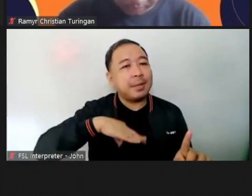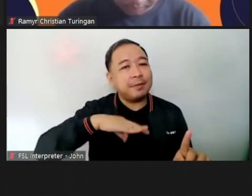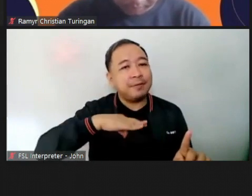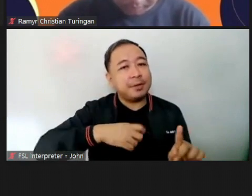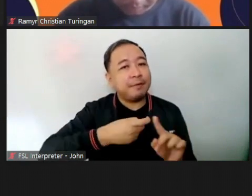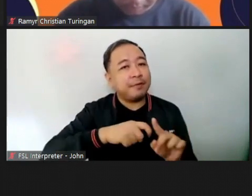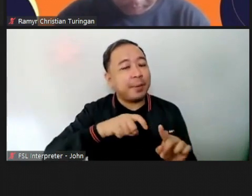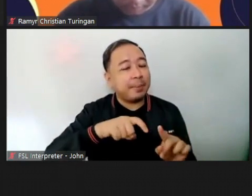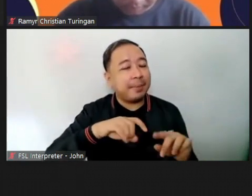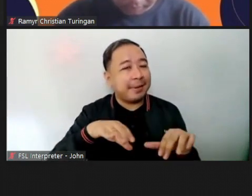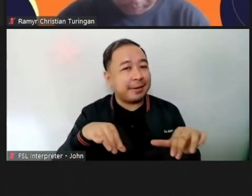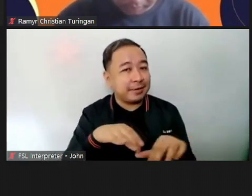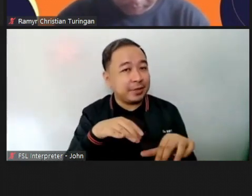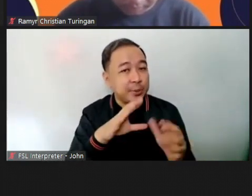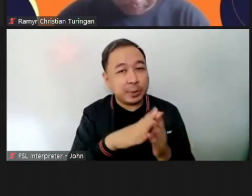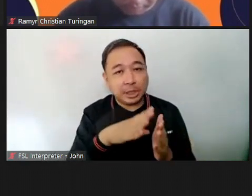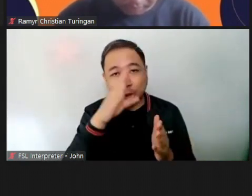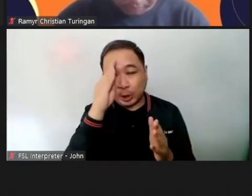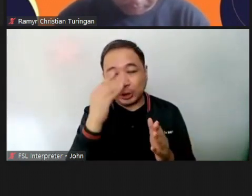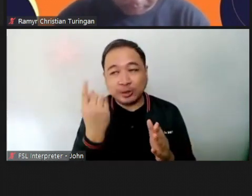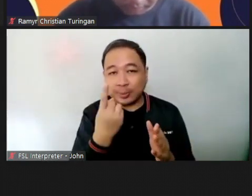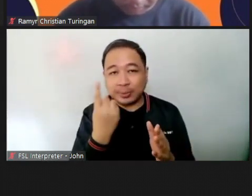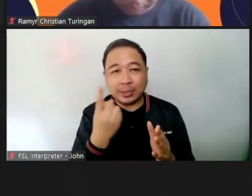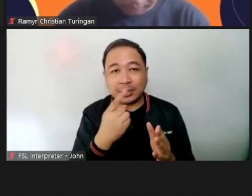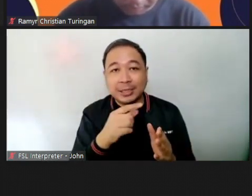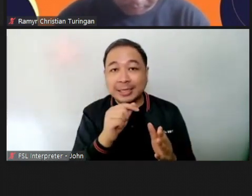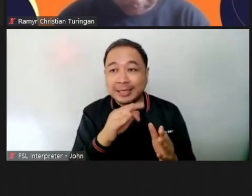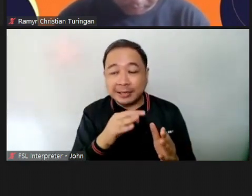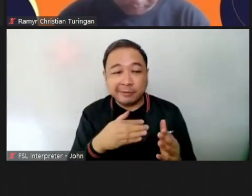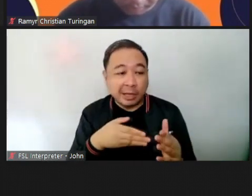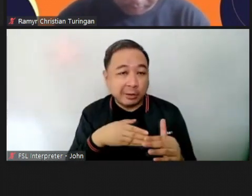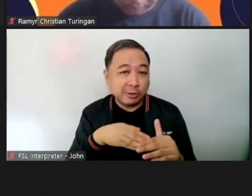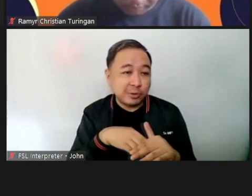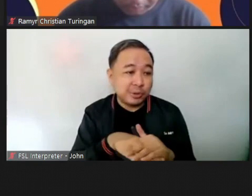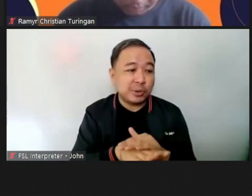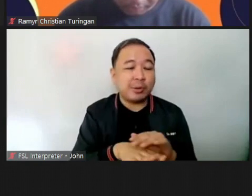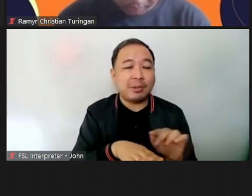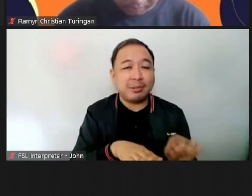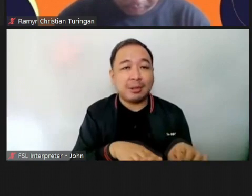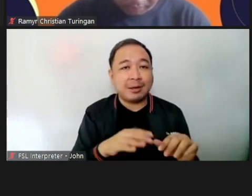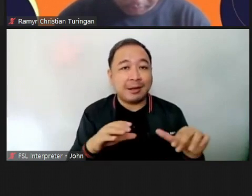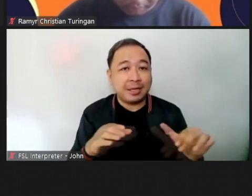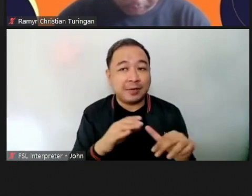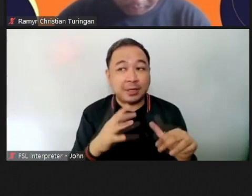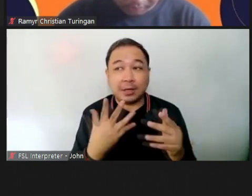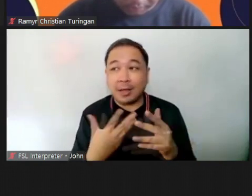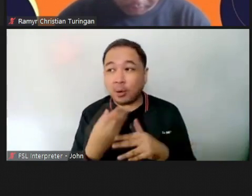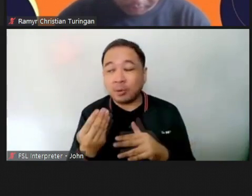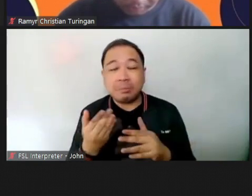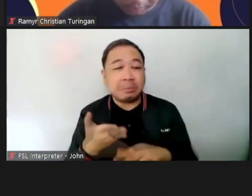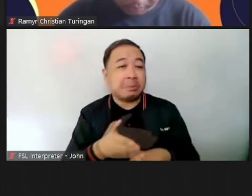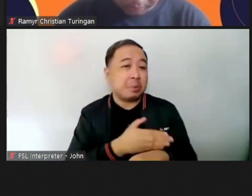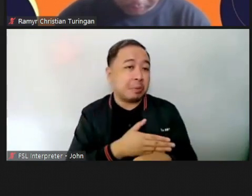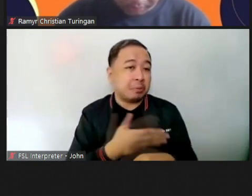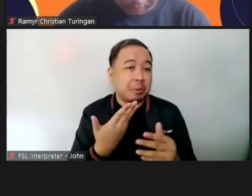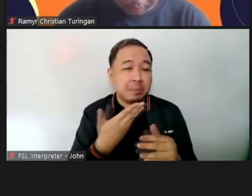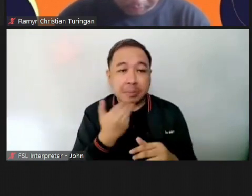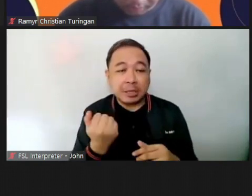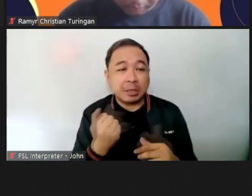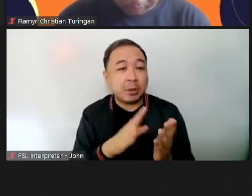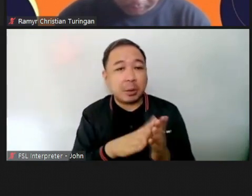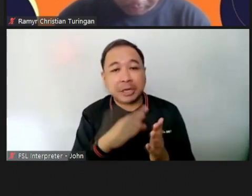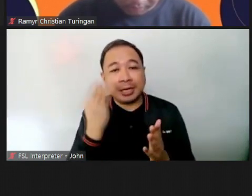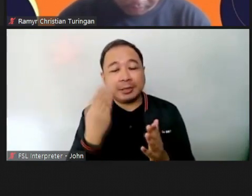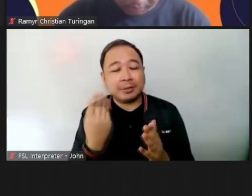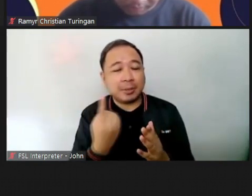learn if they know that the moment they step into that door and the moment they come out, they're going to be better or they're going to learn something more,